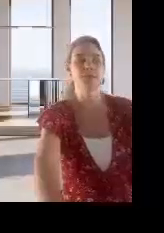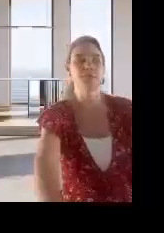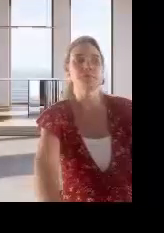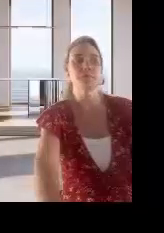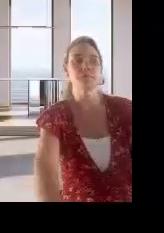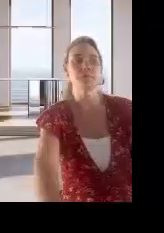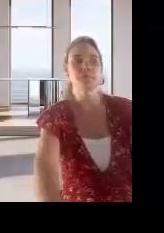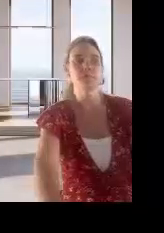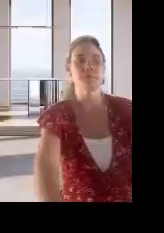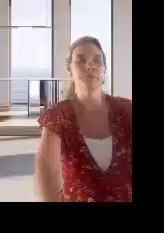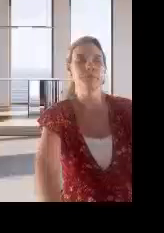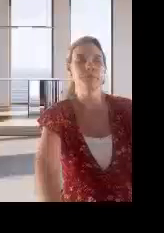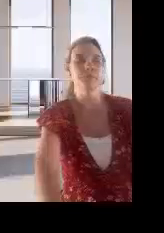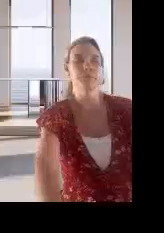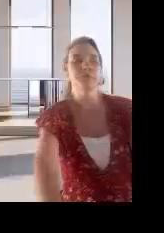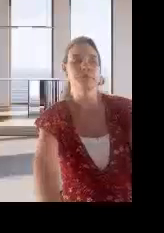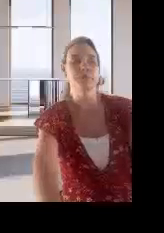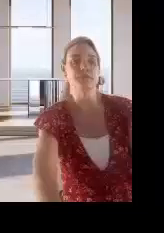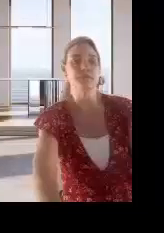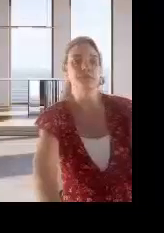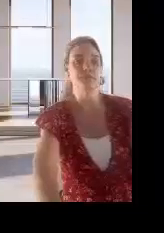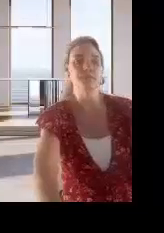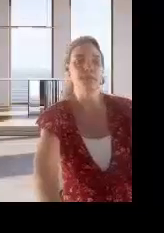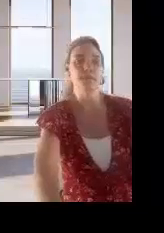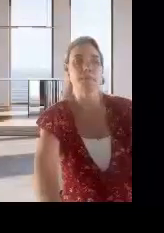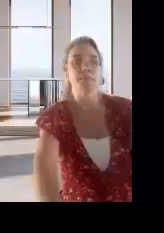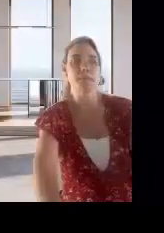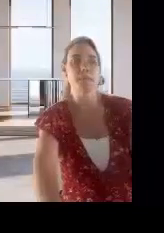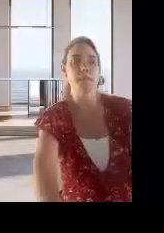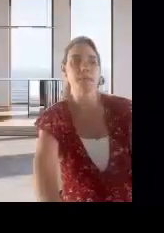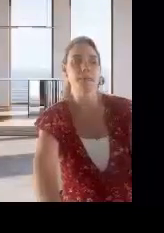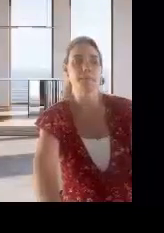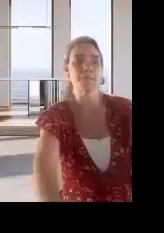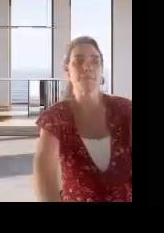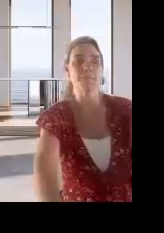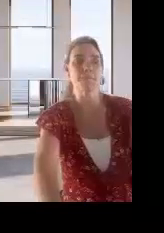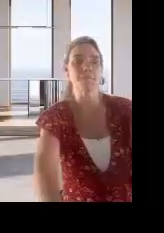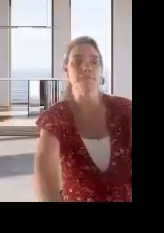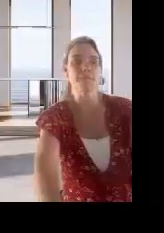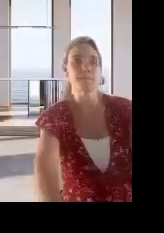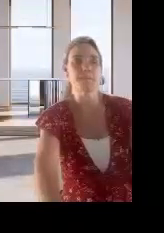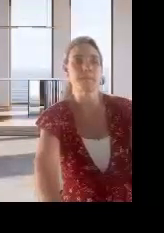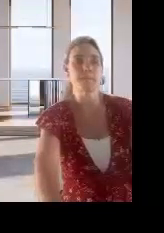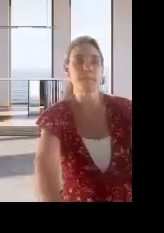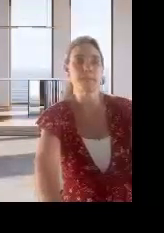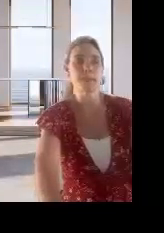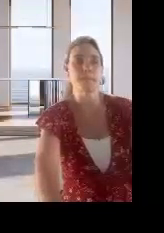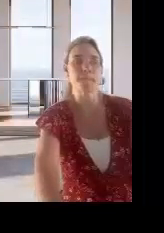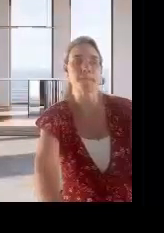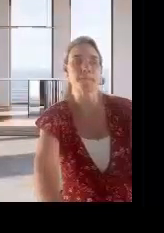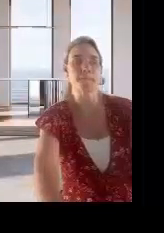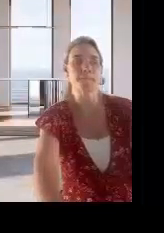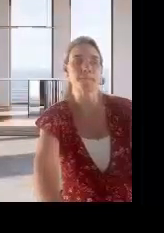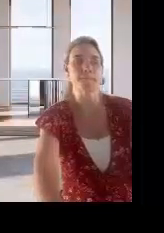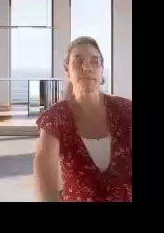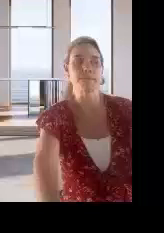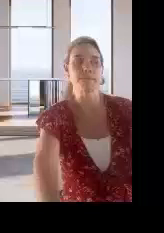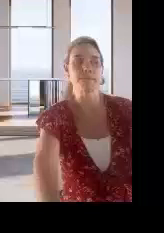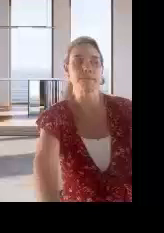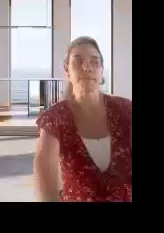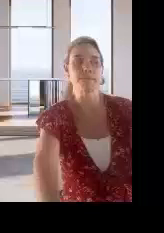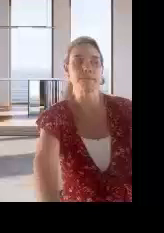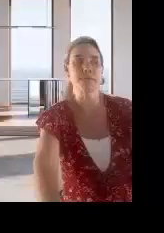you, Chair, and thank you for the question, Trustee Alves. For our graduation coaches and that we have, these are